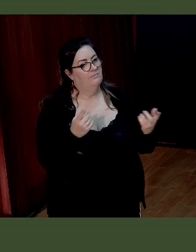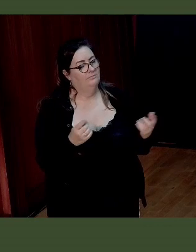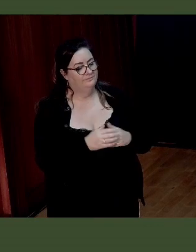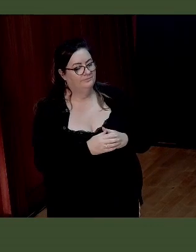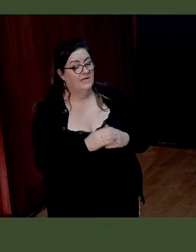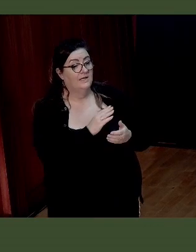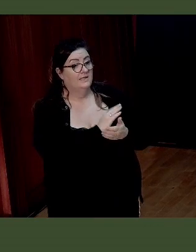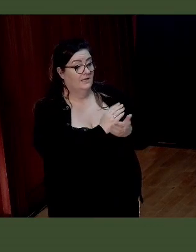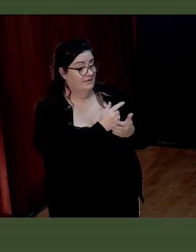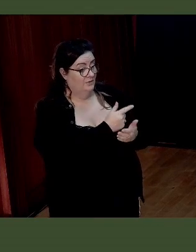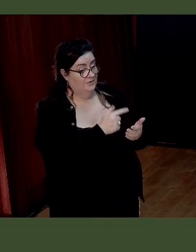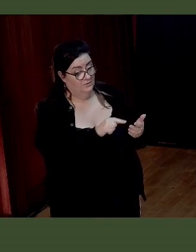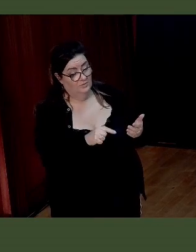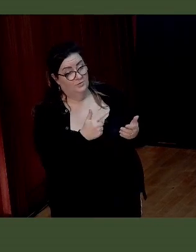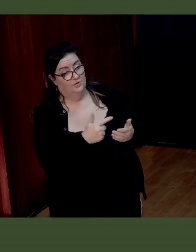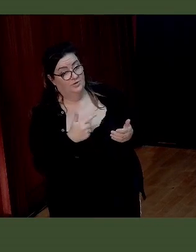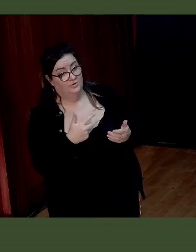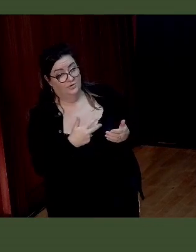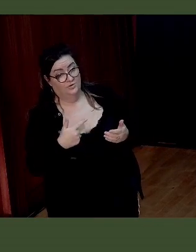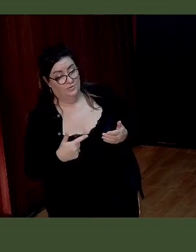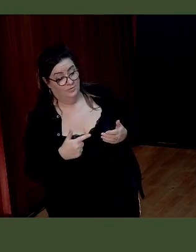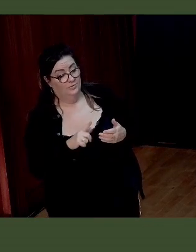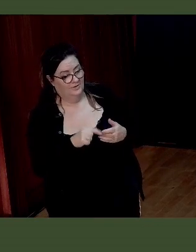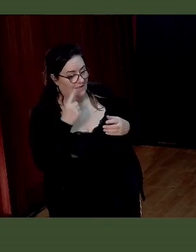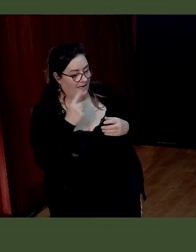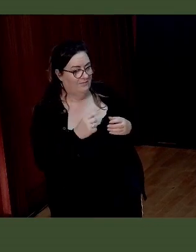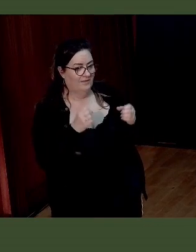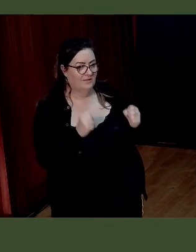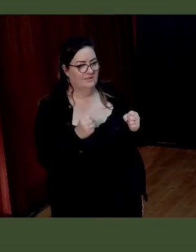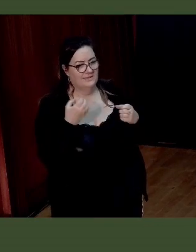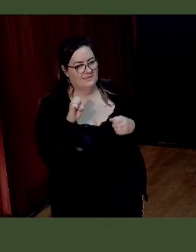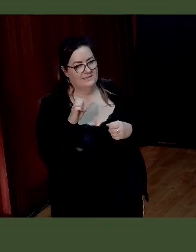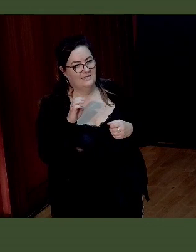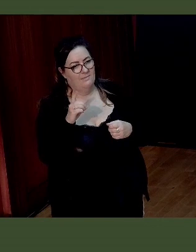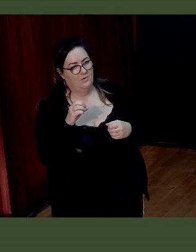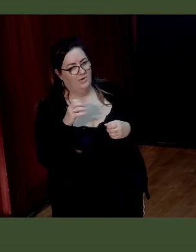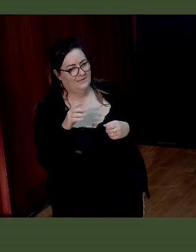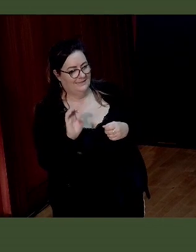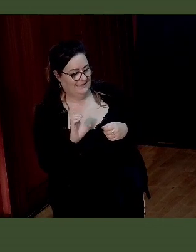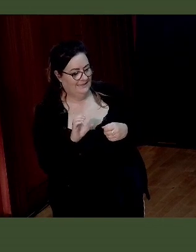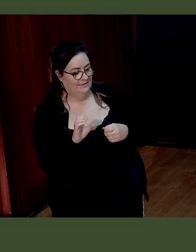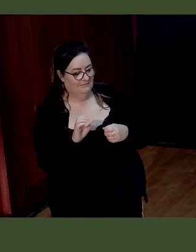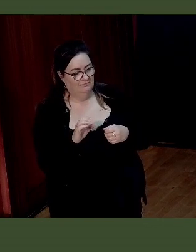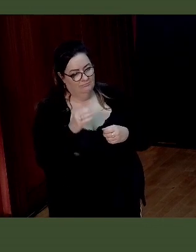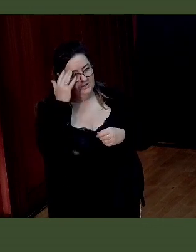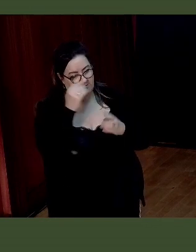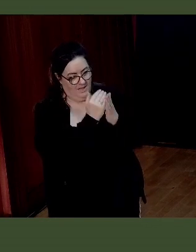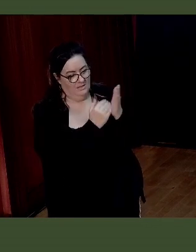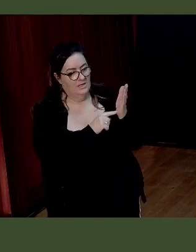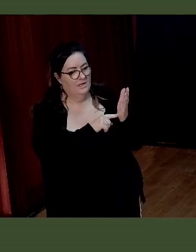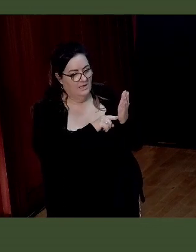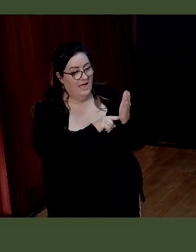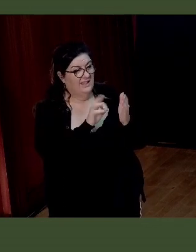decade 1922 to 32 had seen the stabilising of the democratic principles, and this is one of the great achievements, I suppose, of